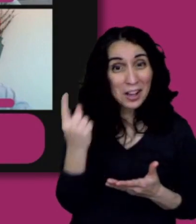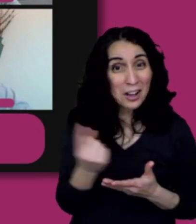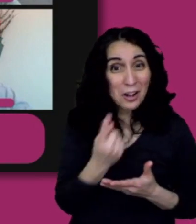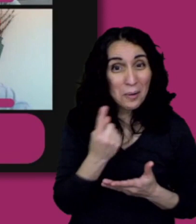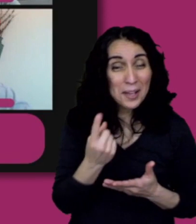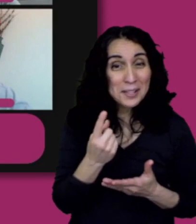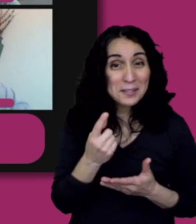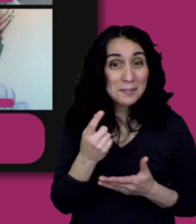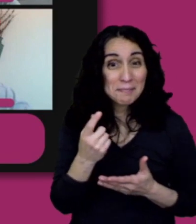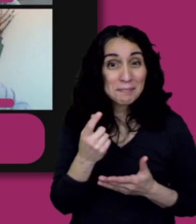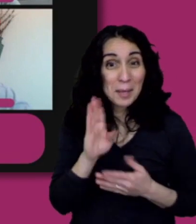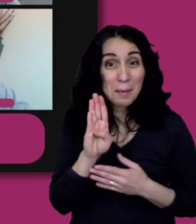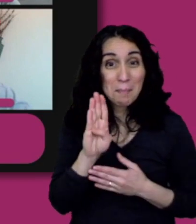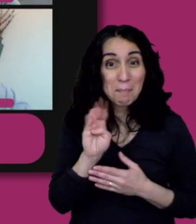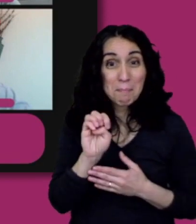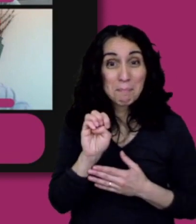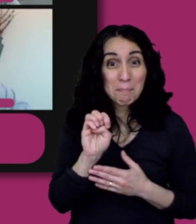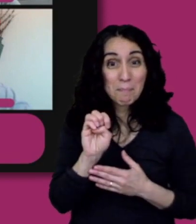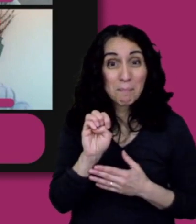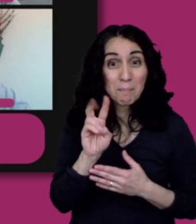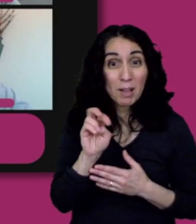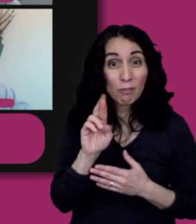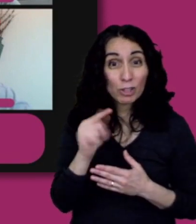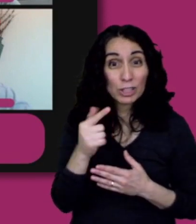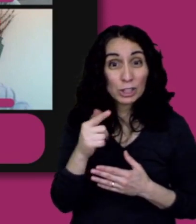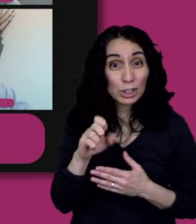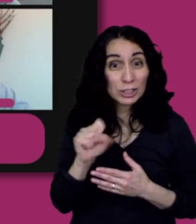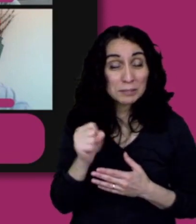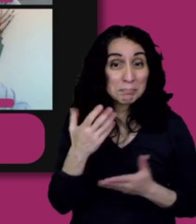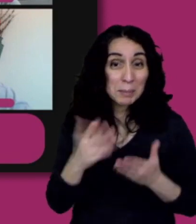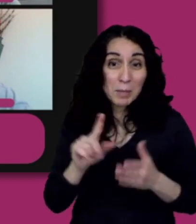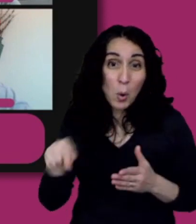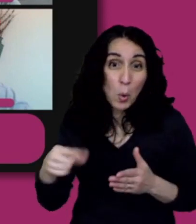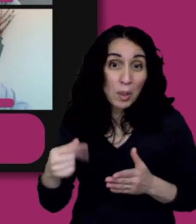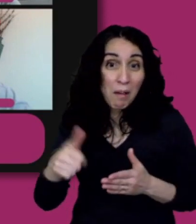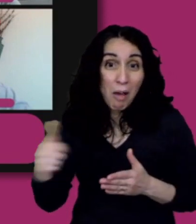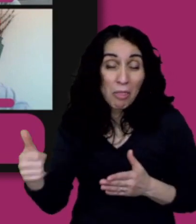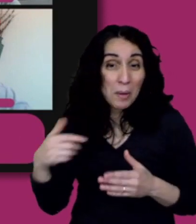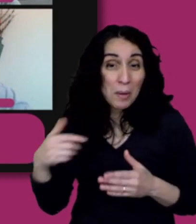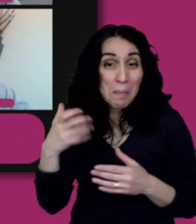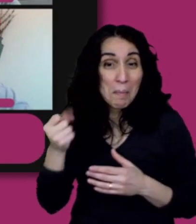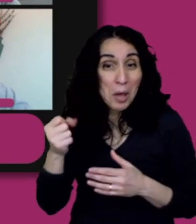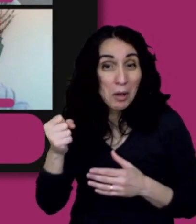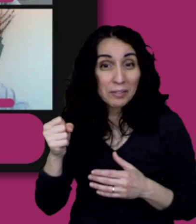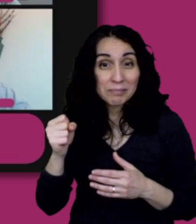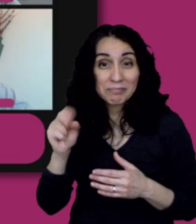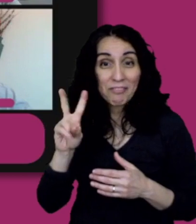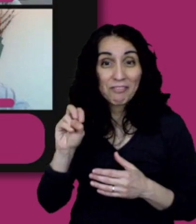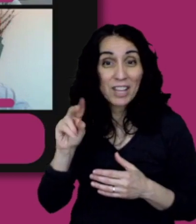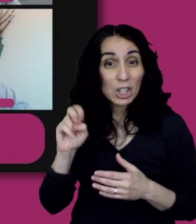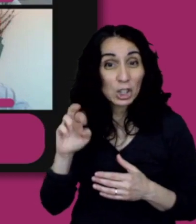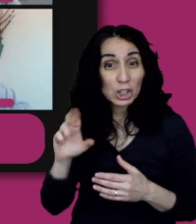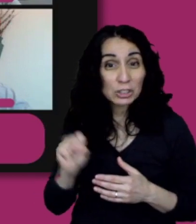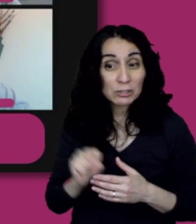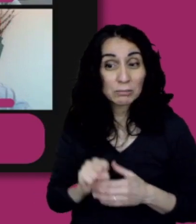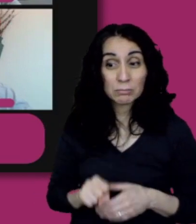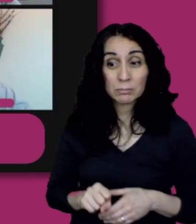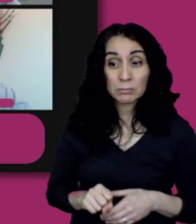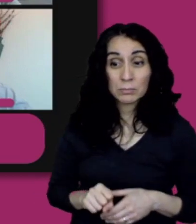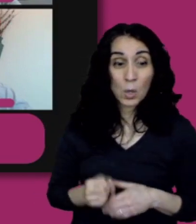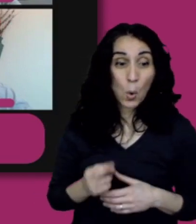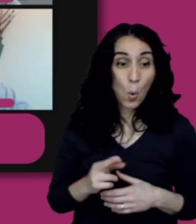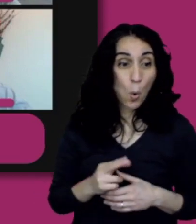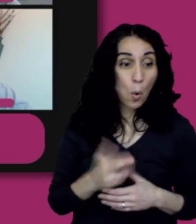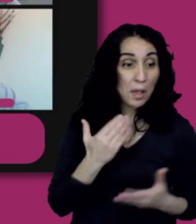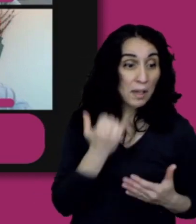actually all beverages that you're competing against necessarily. It may be just other milk vendors, or it may be, if